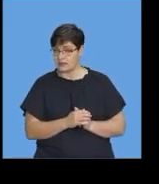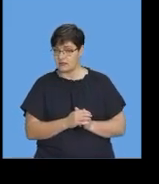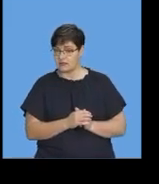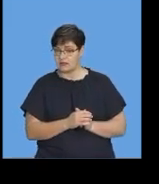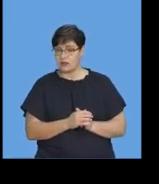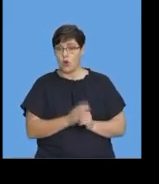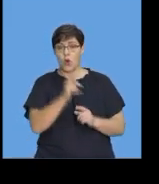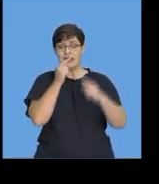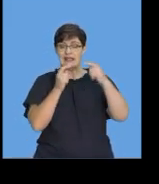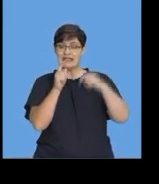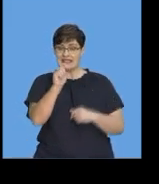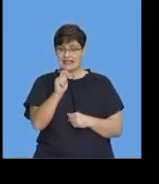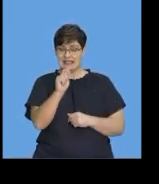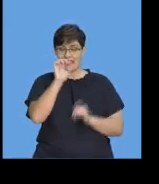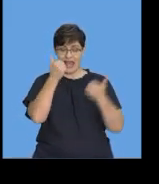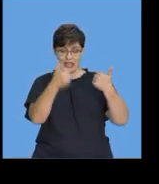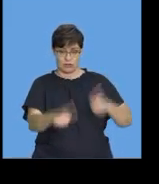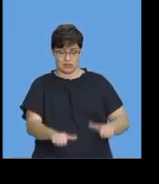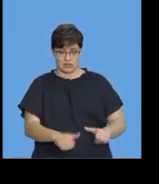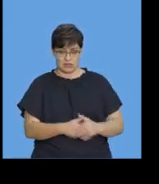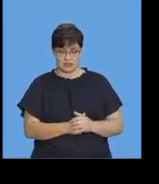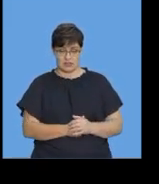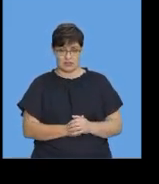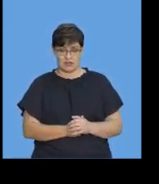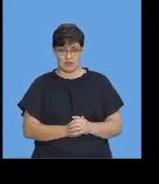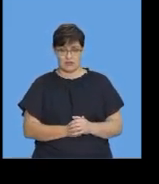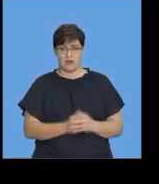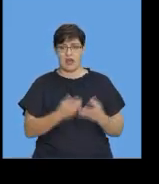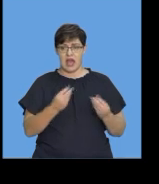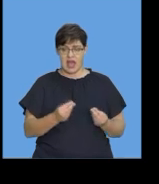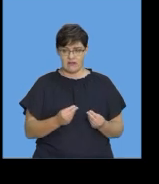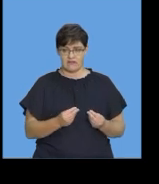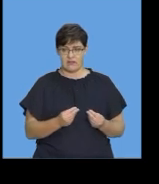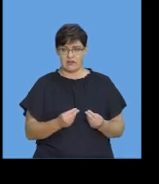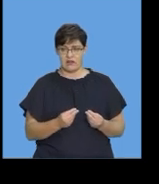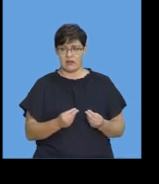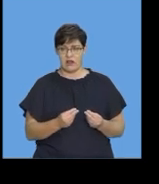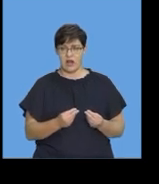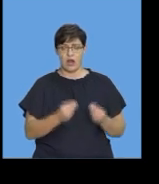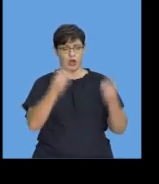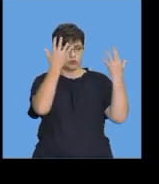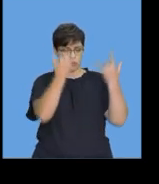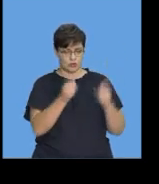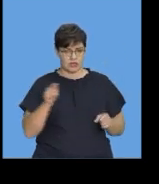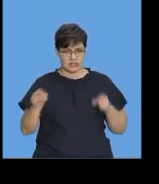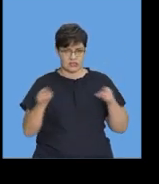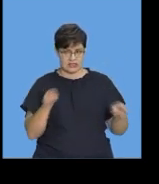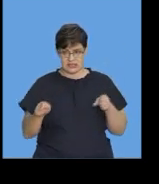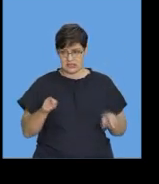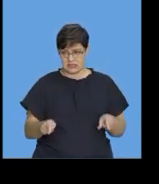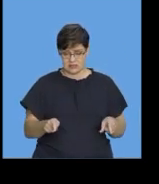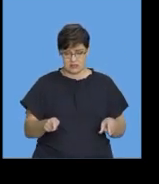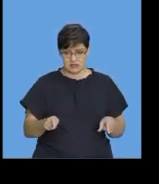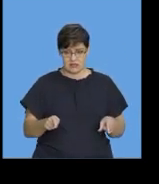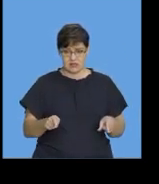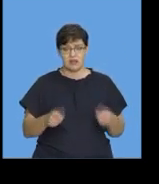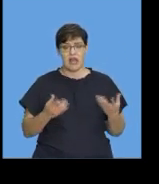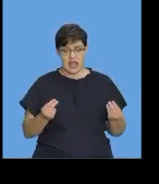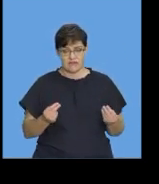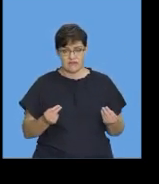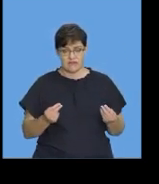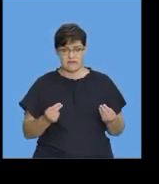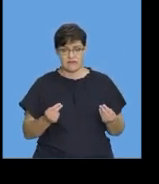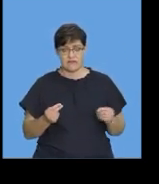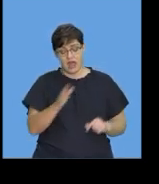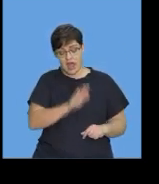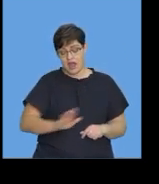In your T account, right? Obviously you've got your train line totals here, right? So if it's a